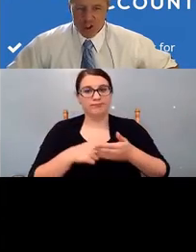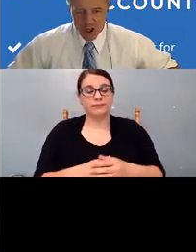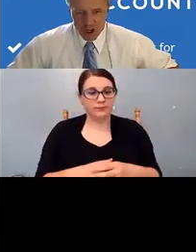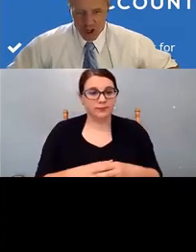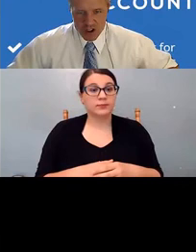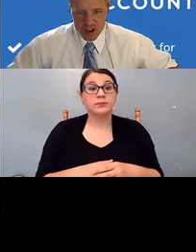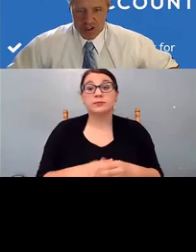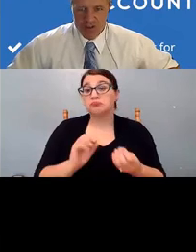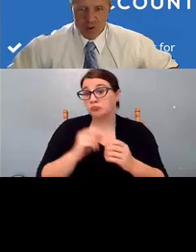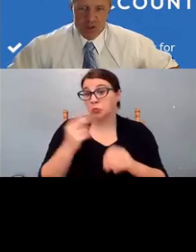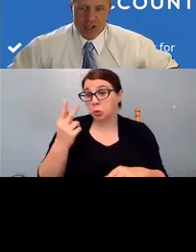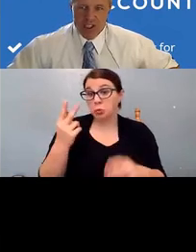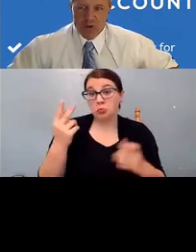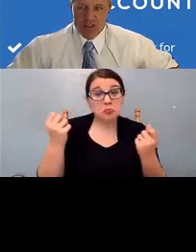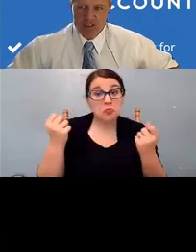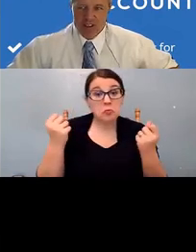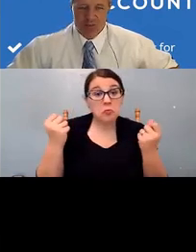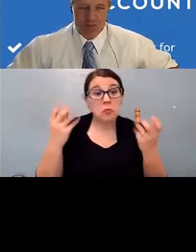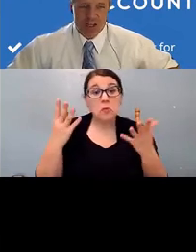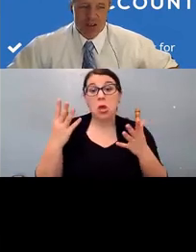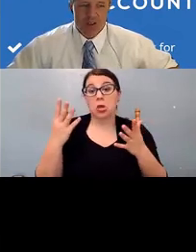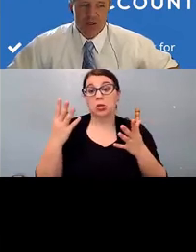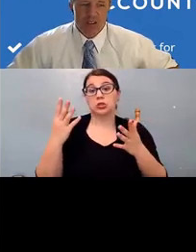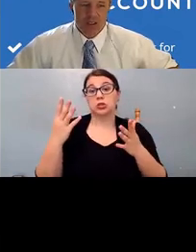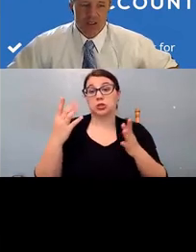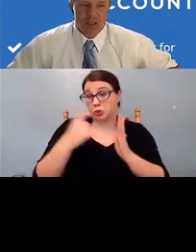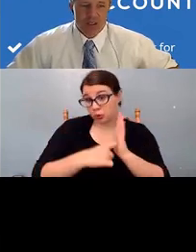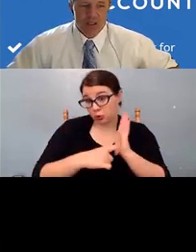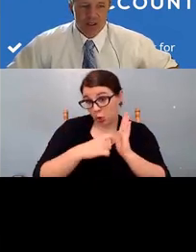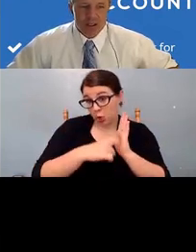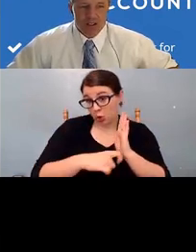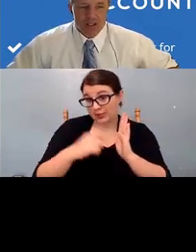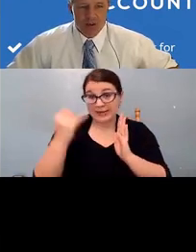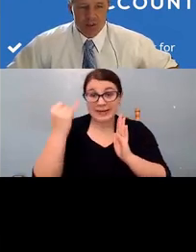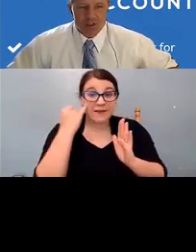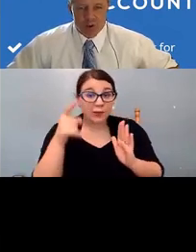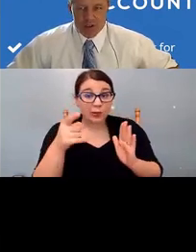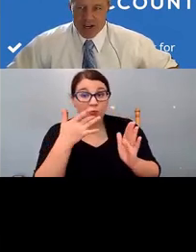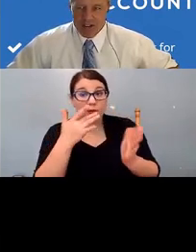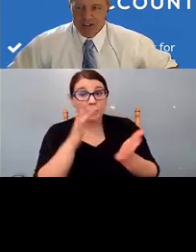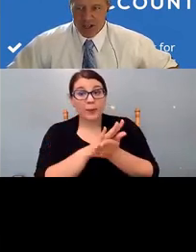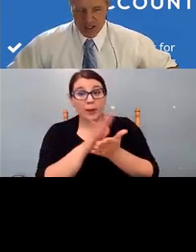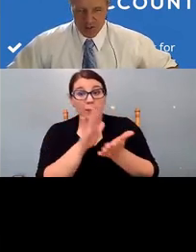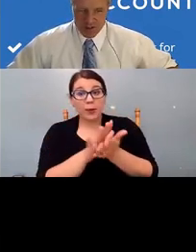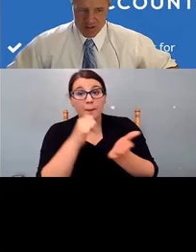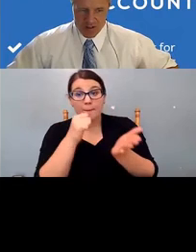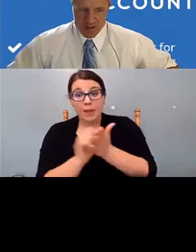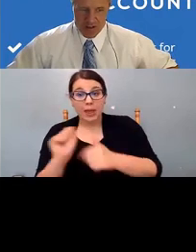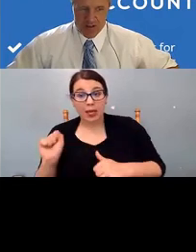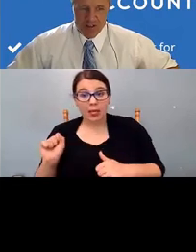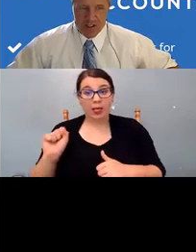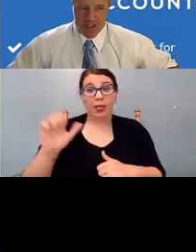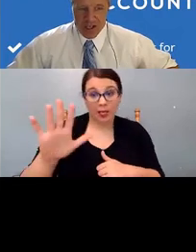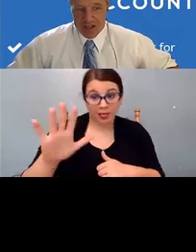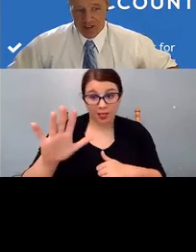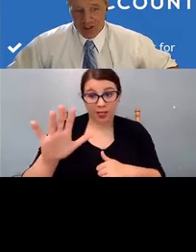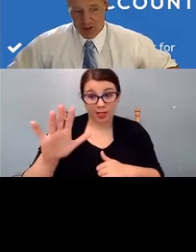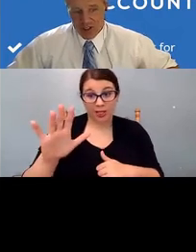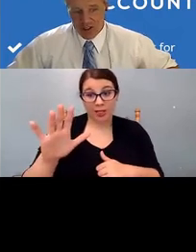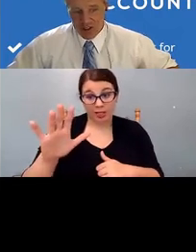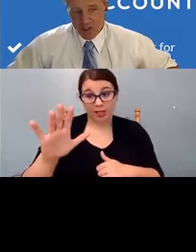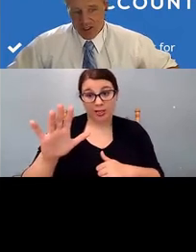annual charge if you elect to receive mailed statements or tax documents? Was that